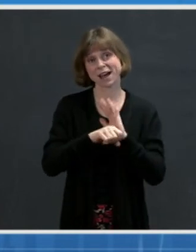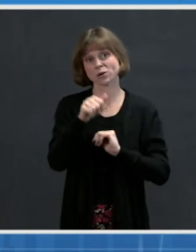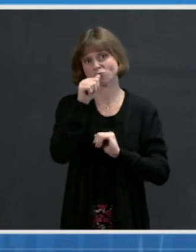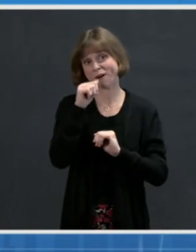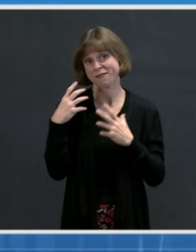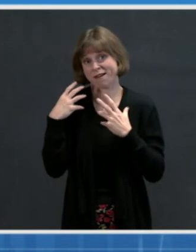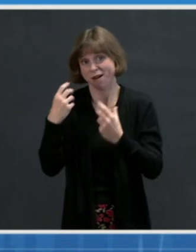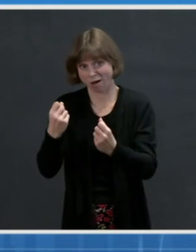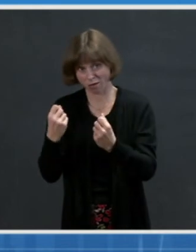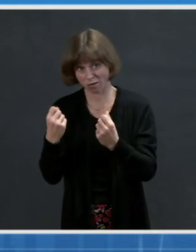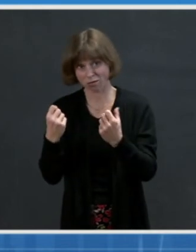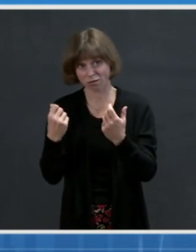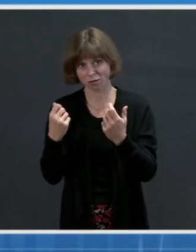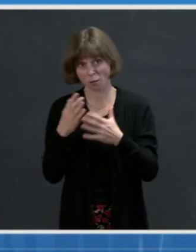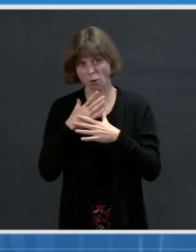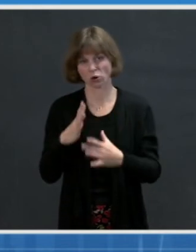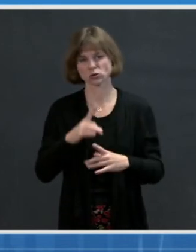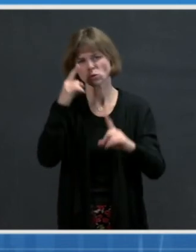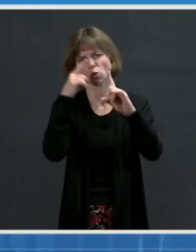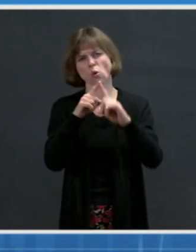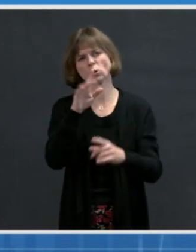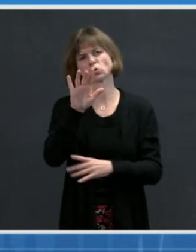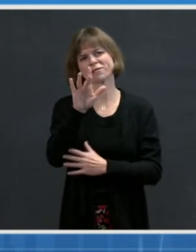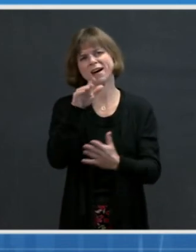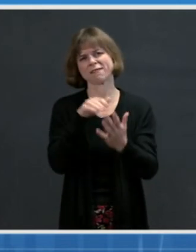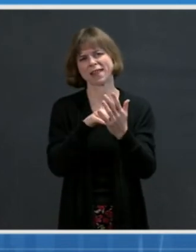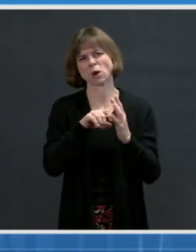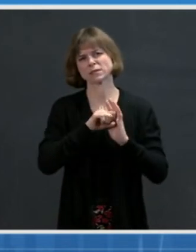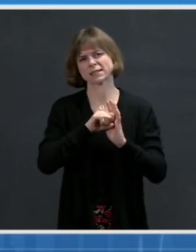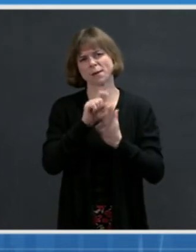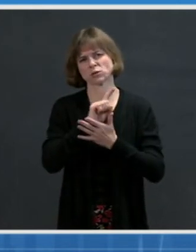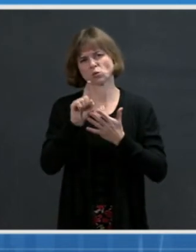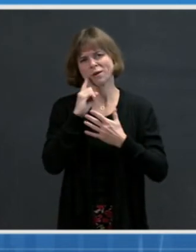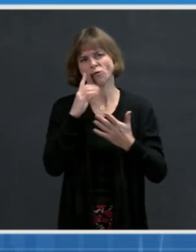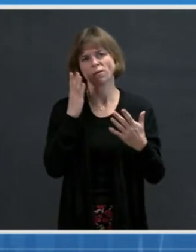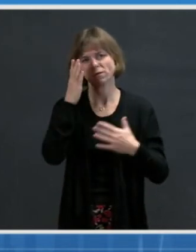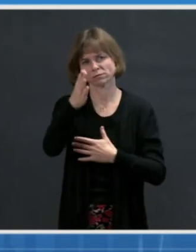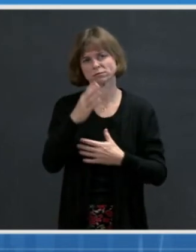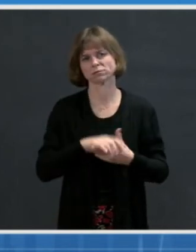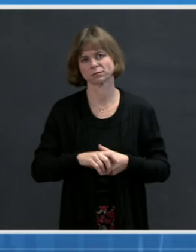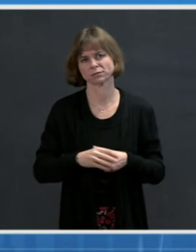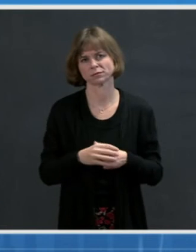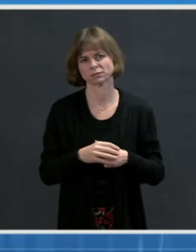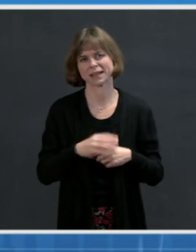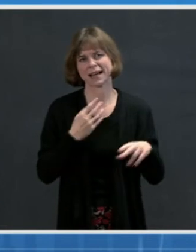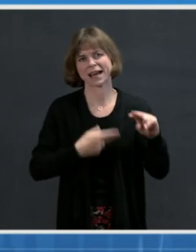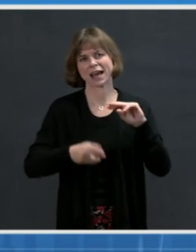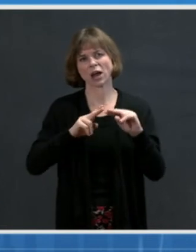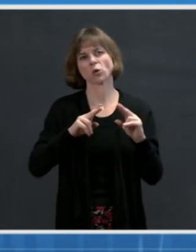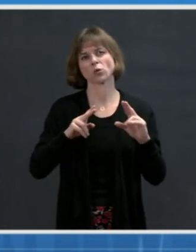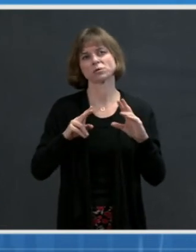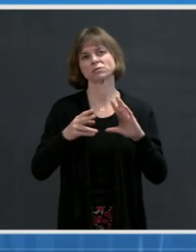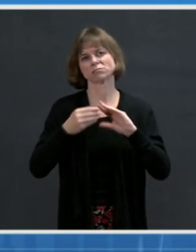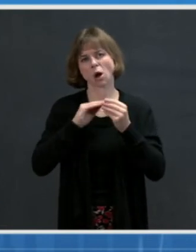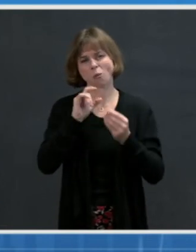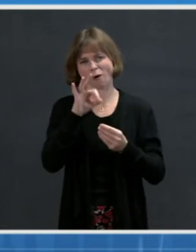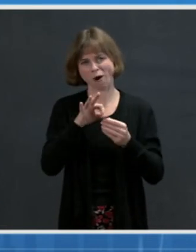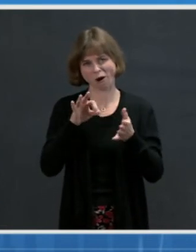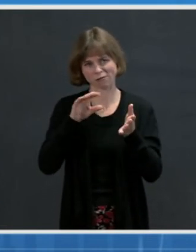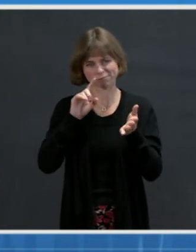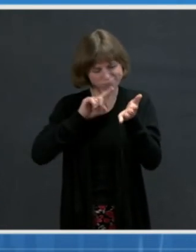with a goal of 25,000 samples per week in the coming weeks. The increased volume of sequence information is helping us to